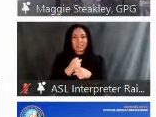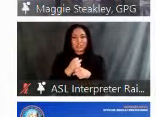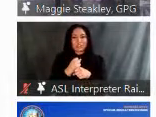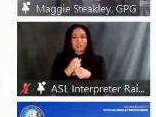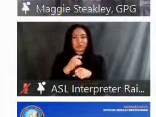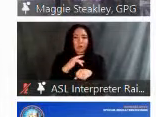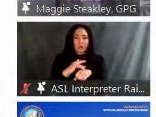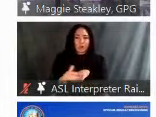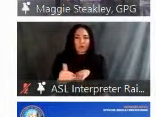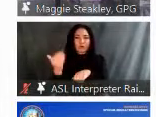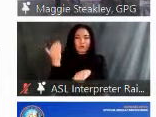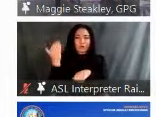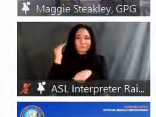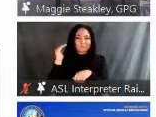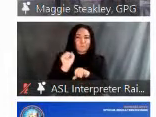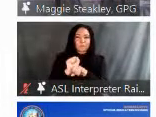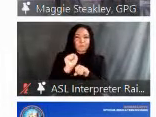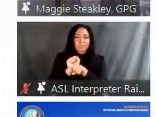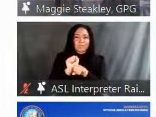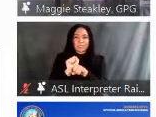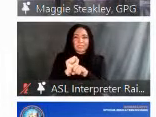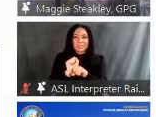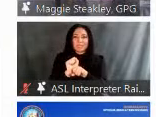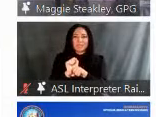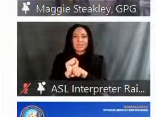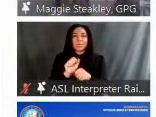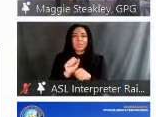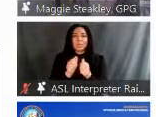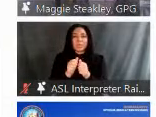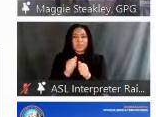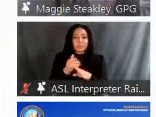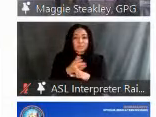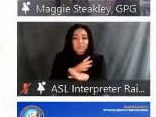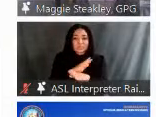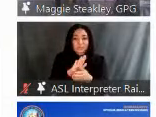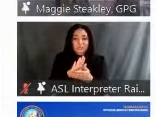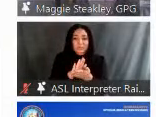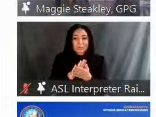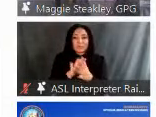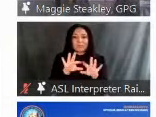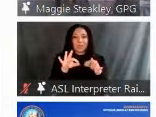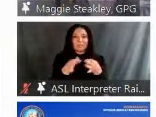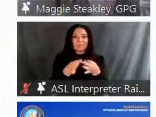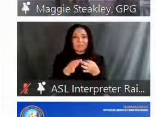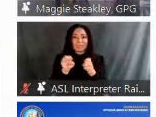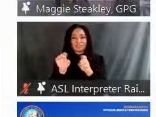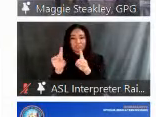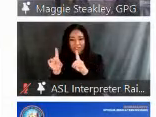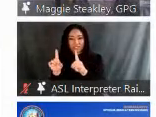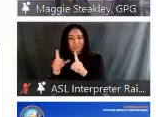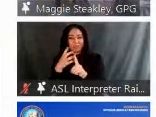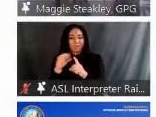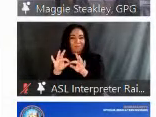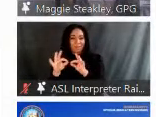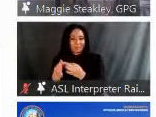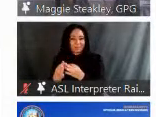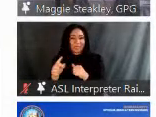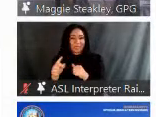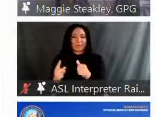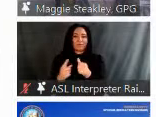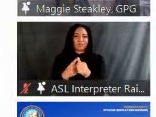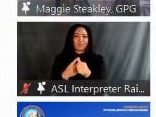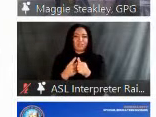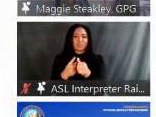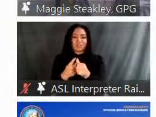and overseeing and working with our preschool families, educators, and the community. And the first thing that comes to mind for me when I